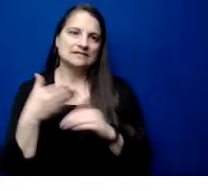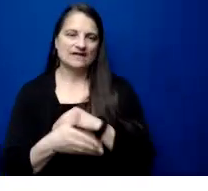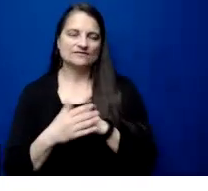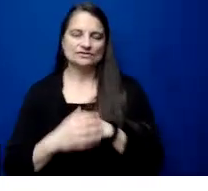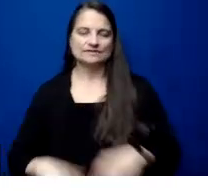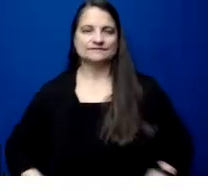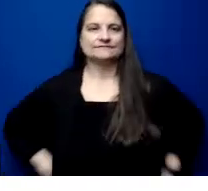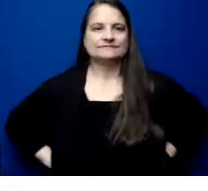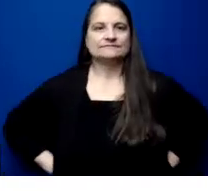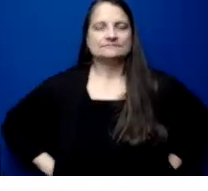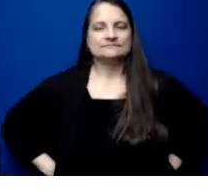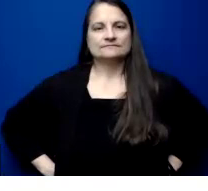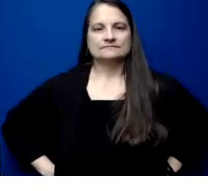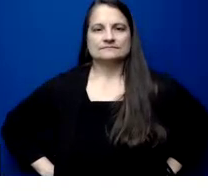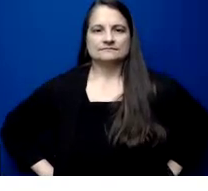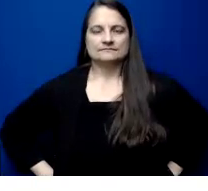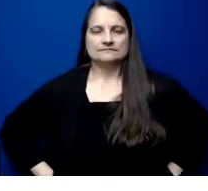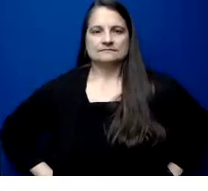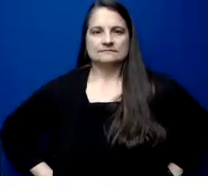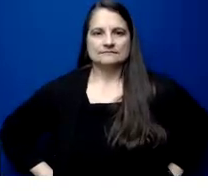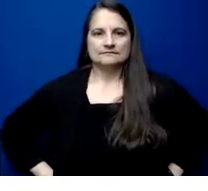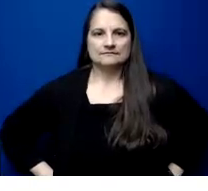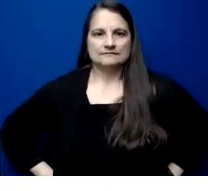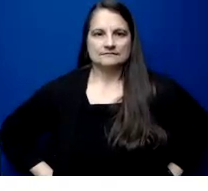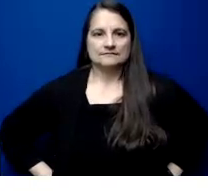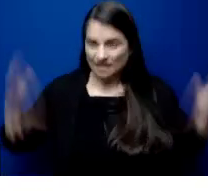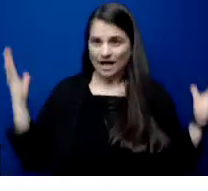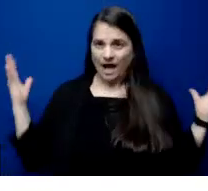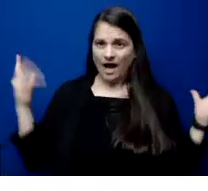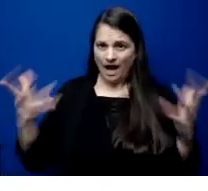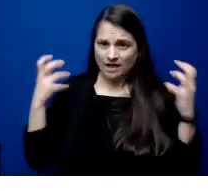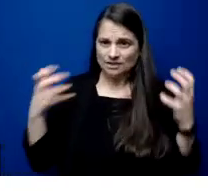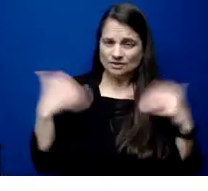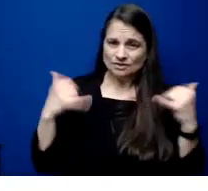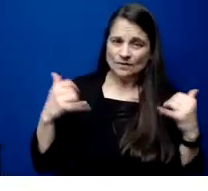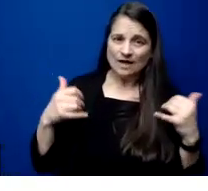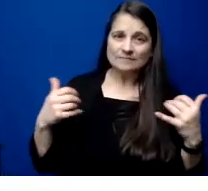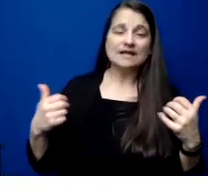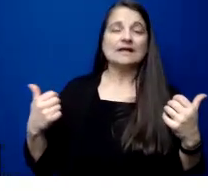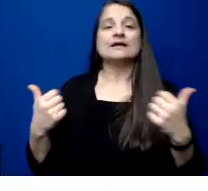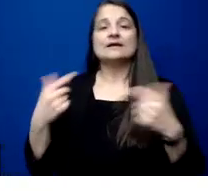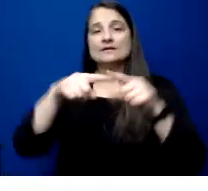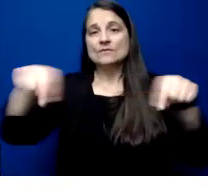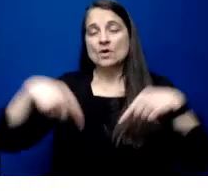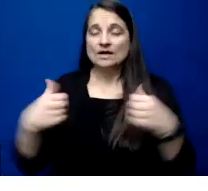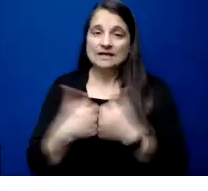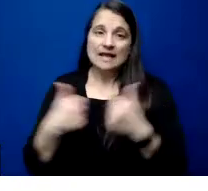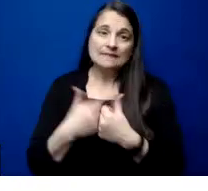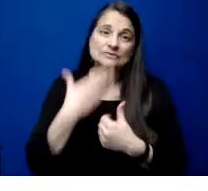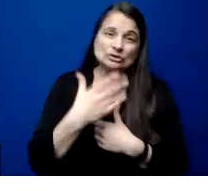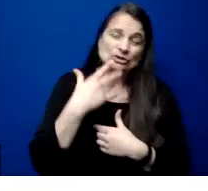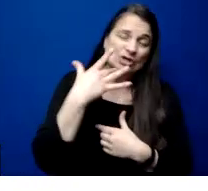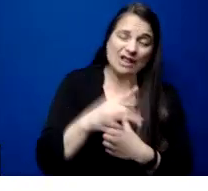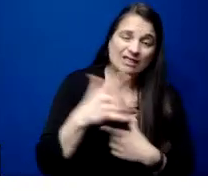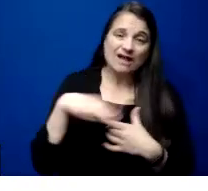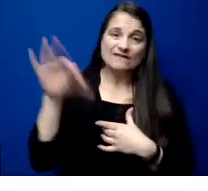following. I'm glad he's how I play board games! Yahtzee! Good luck finding the dice, but they're tactile. I've had to custom order all of